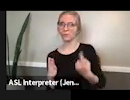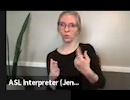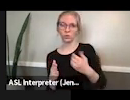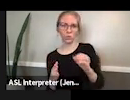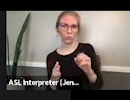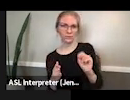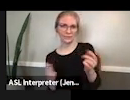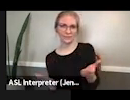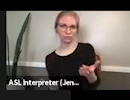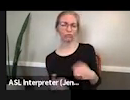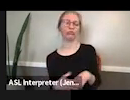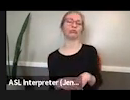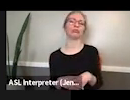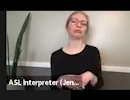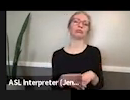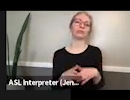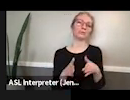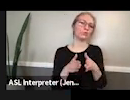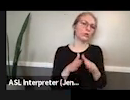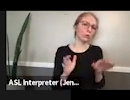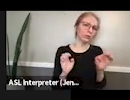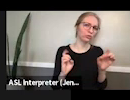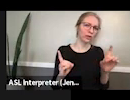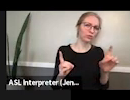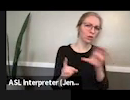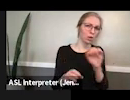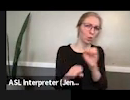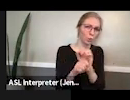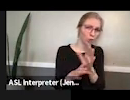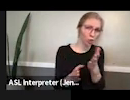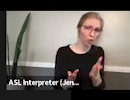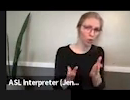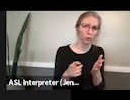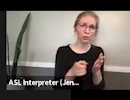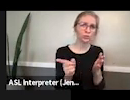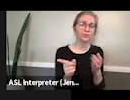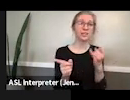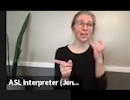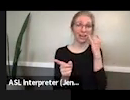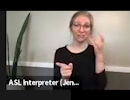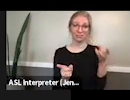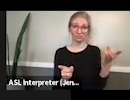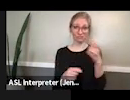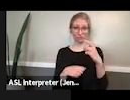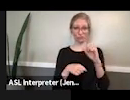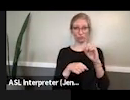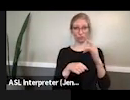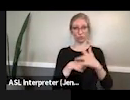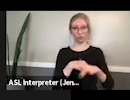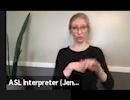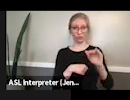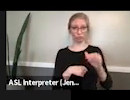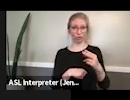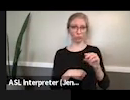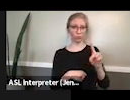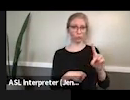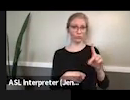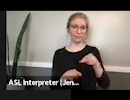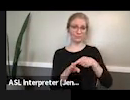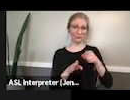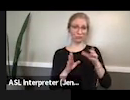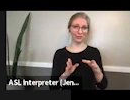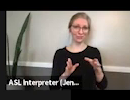Your general ed colleagues, if they're early childhood specialists, they should be like you, or if they're